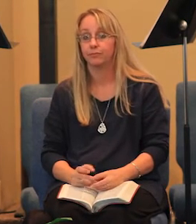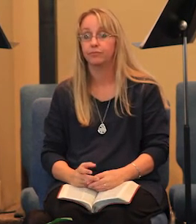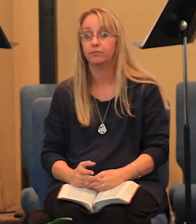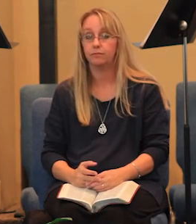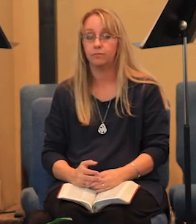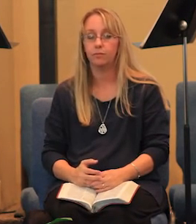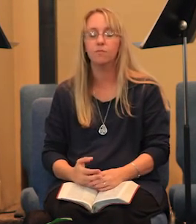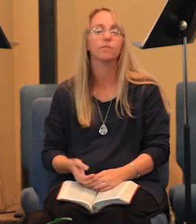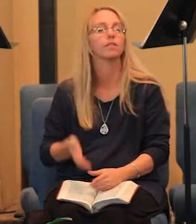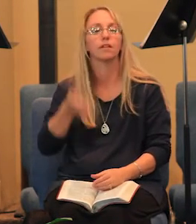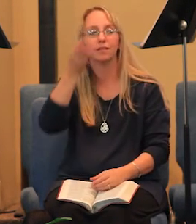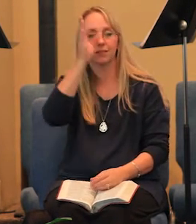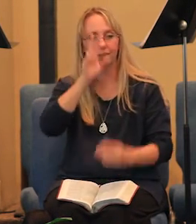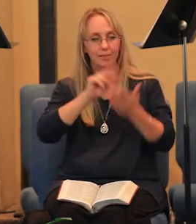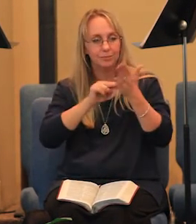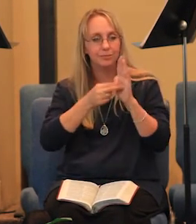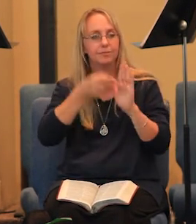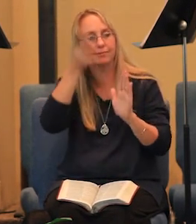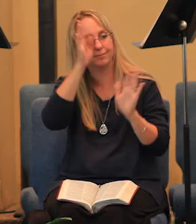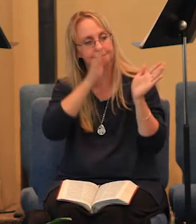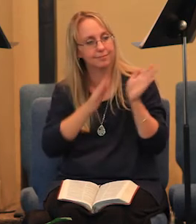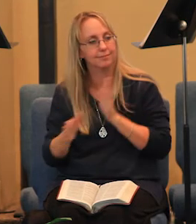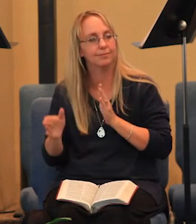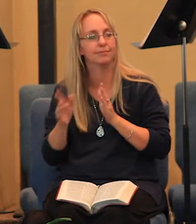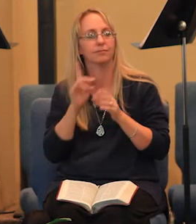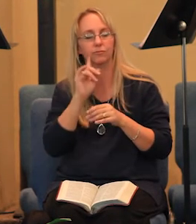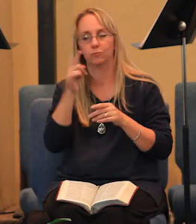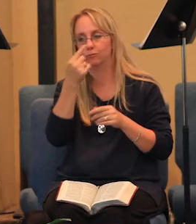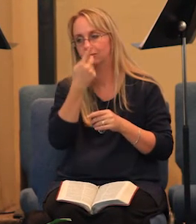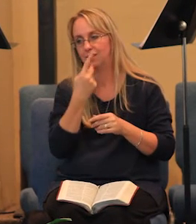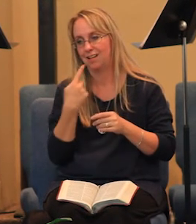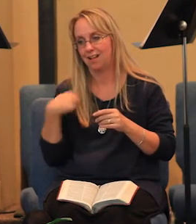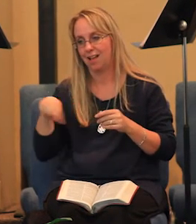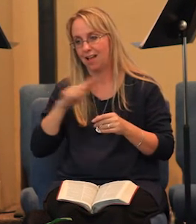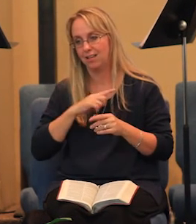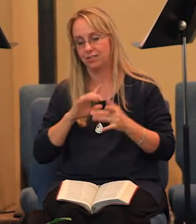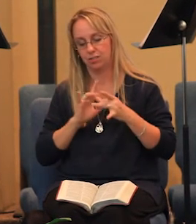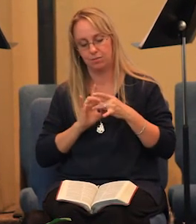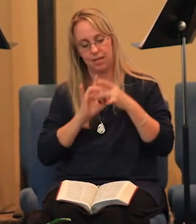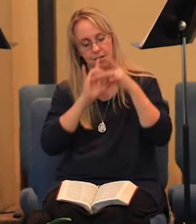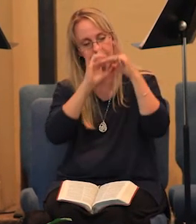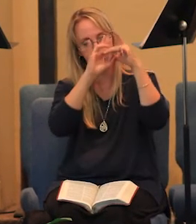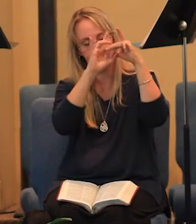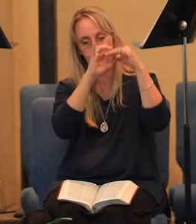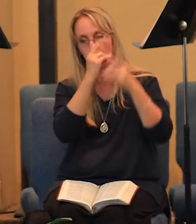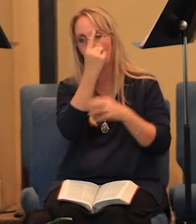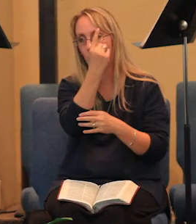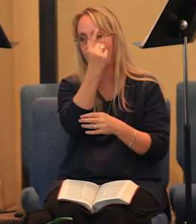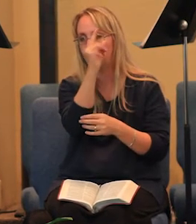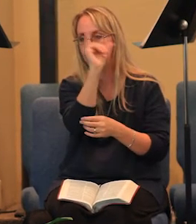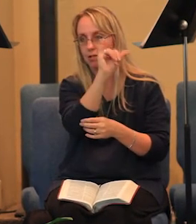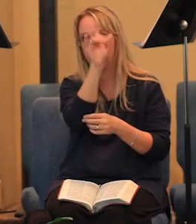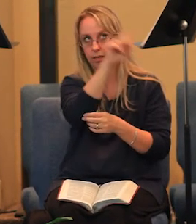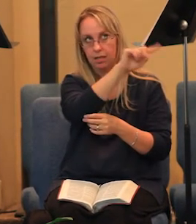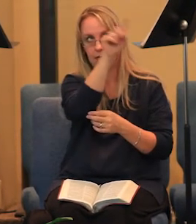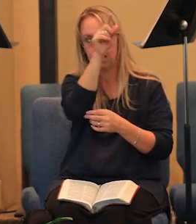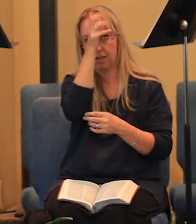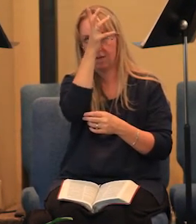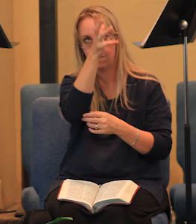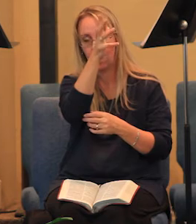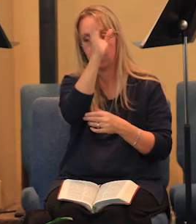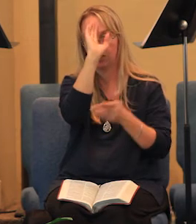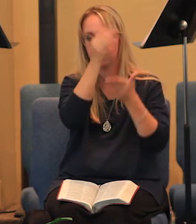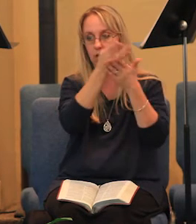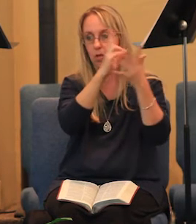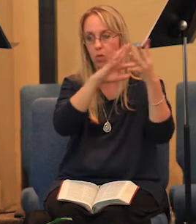Because God's purpose and God's plan is for us to be one as he and the Father, and he and the Son, and